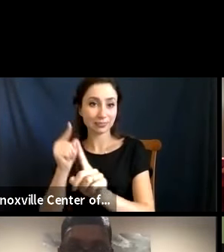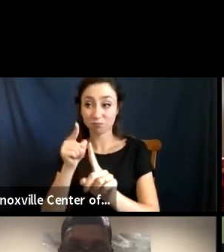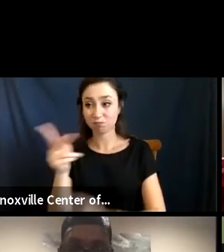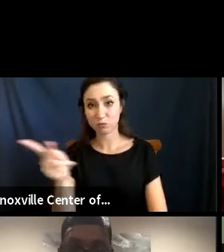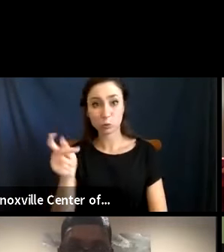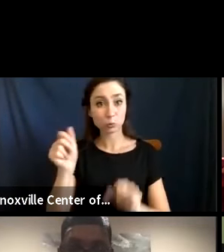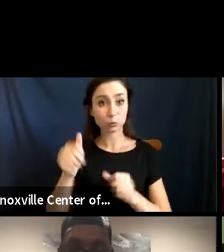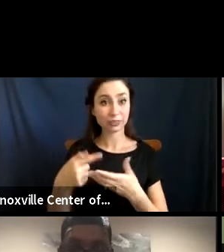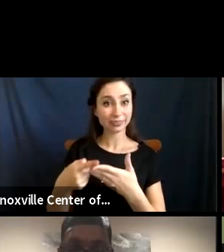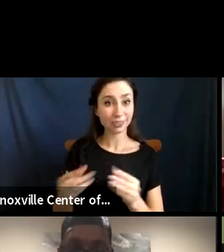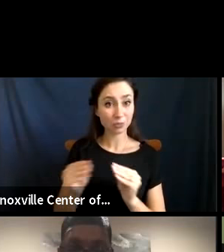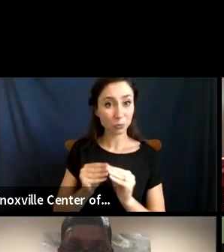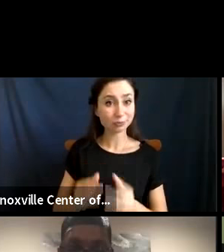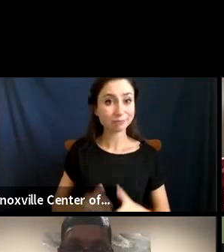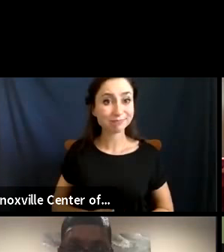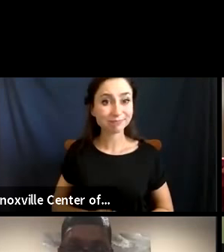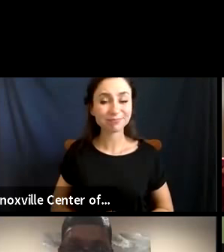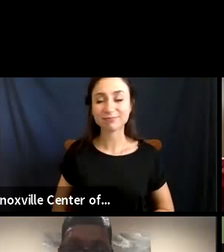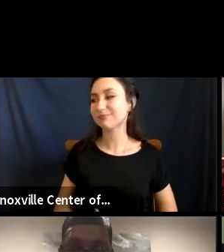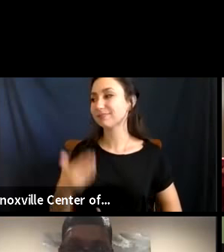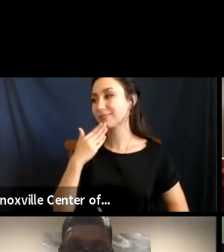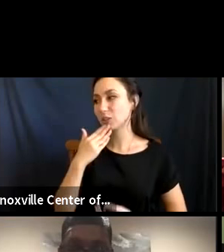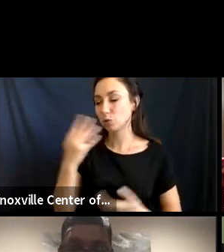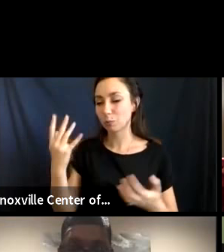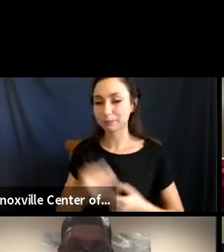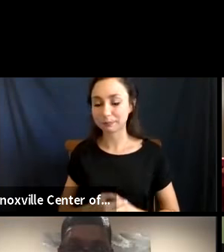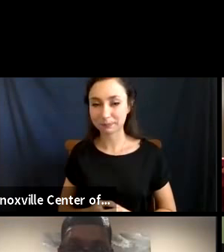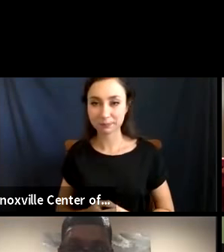thought. Okay, thank you.